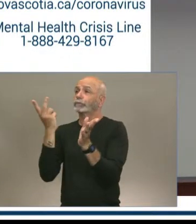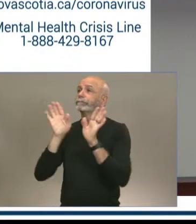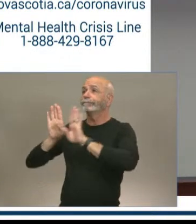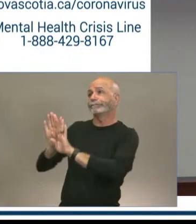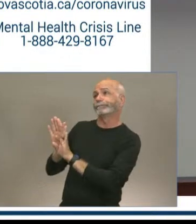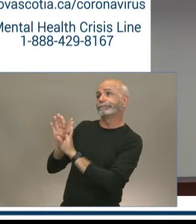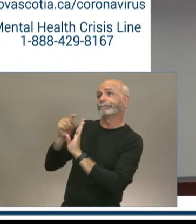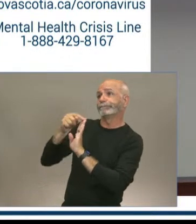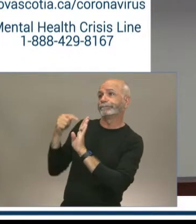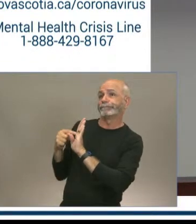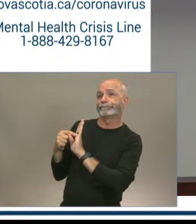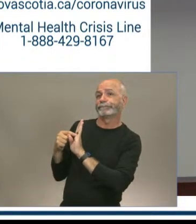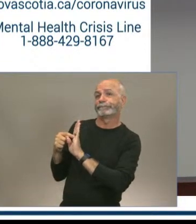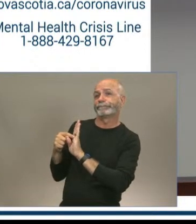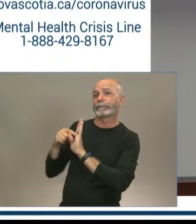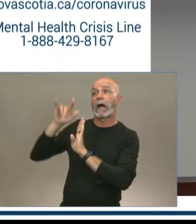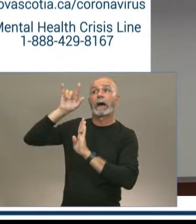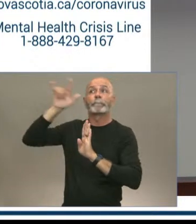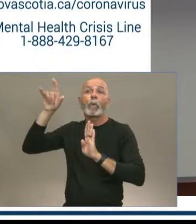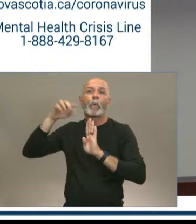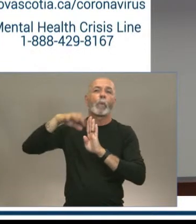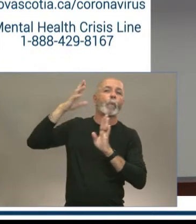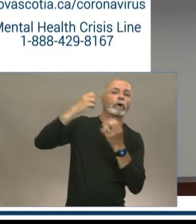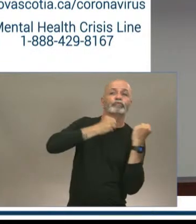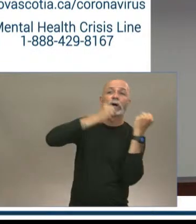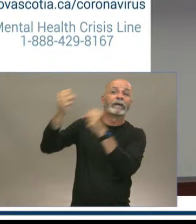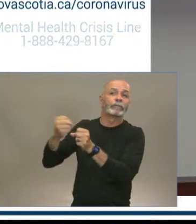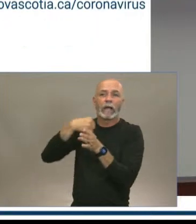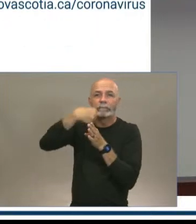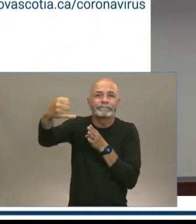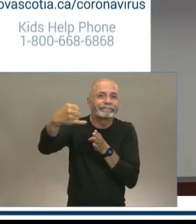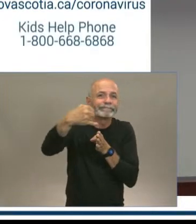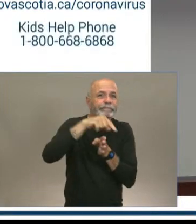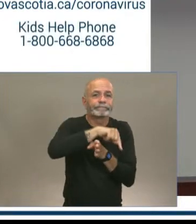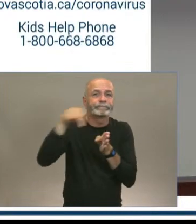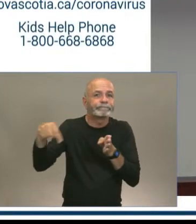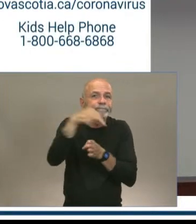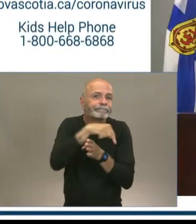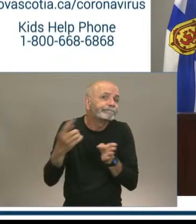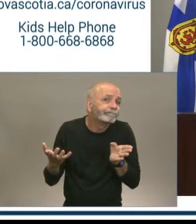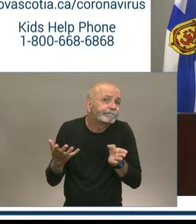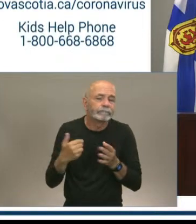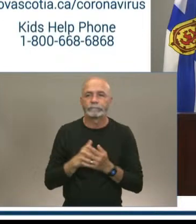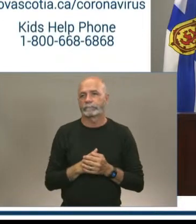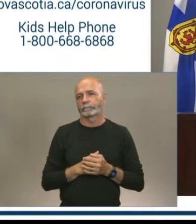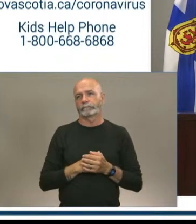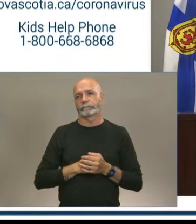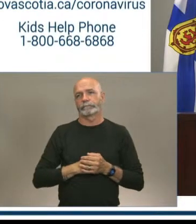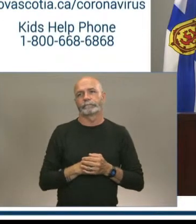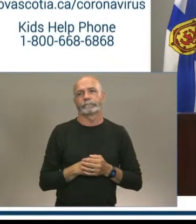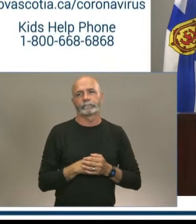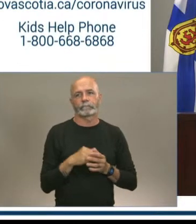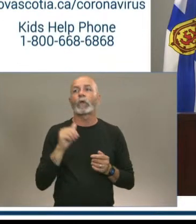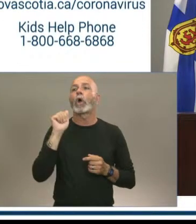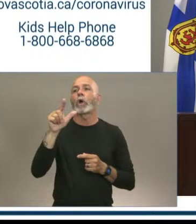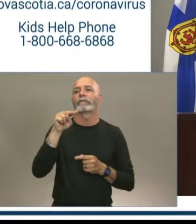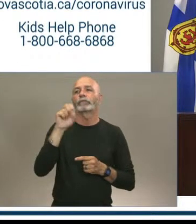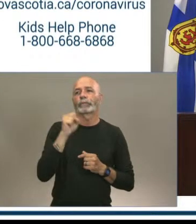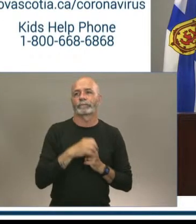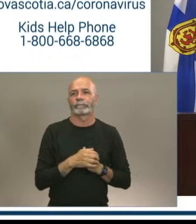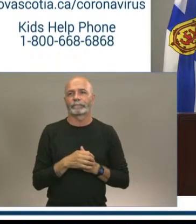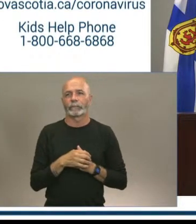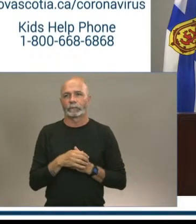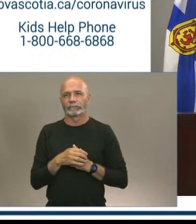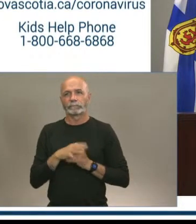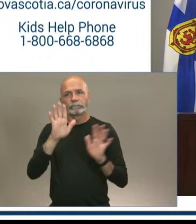whether it's at the airport or at the land border. Next, we'll go to Paul Bacon with All Nova Scotia. Go ahead, Paul. I actually think I'm good, thank you.